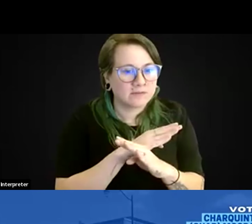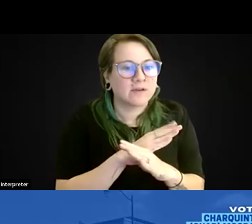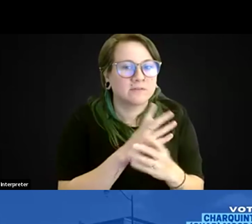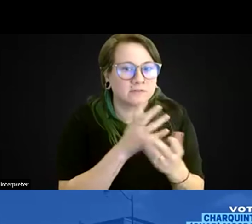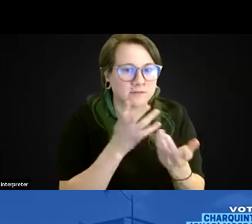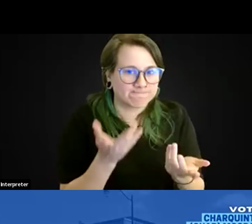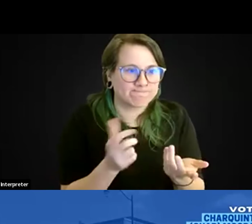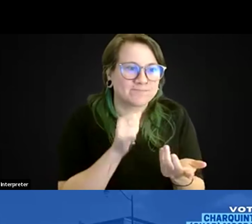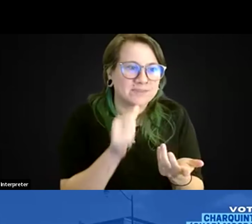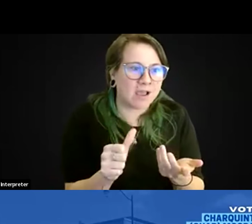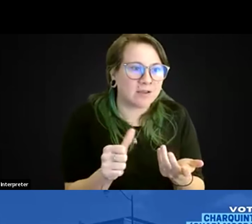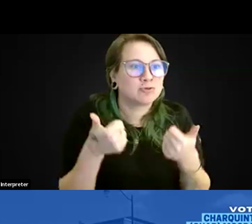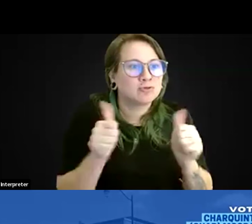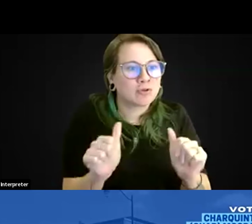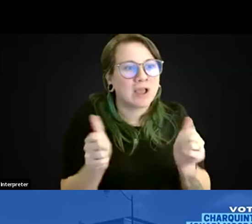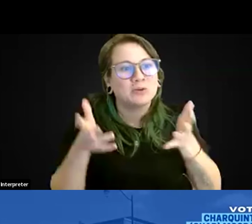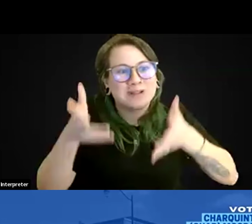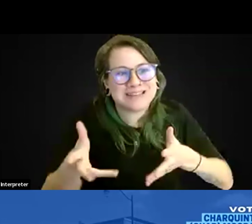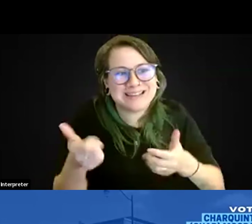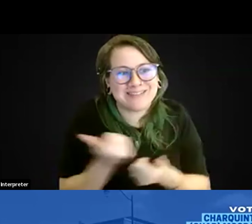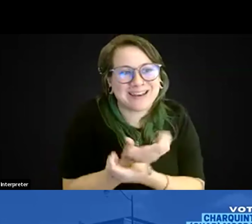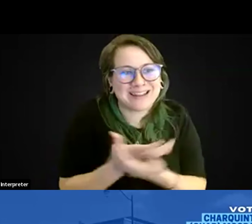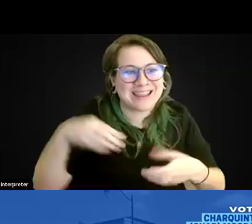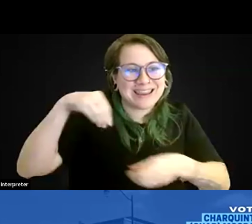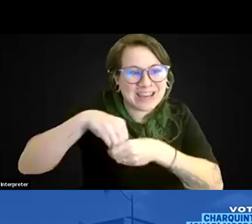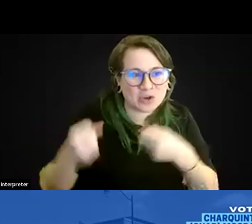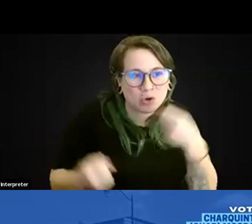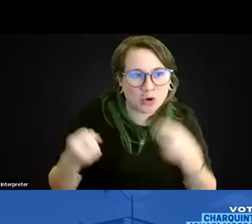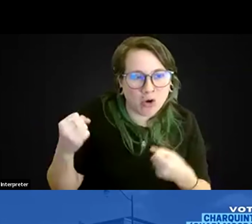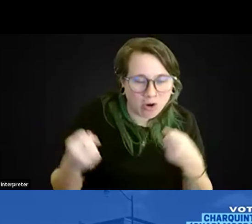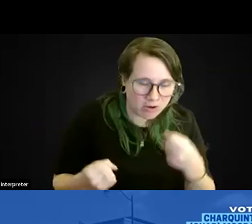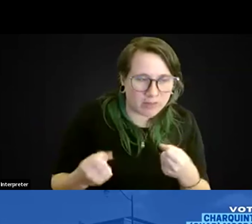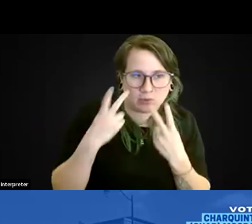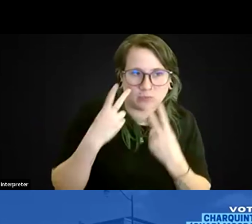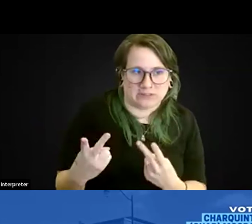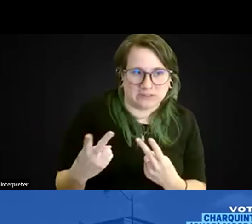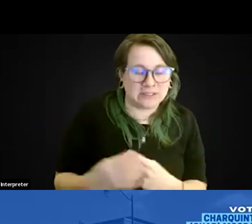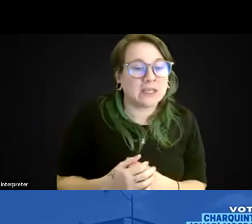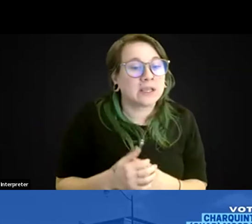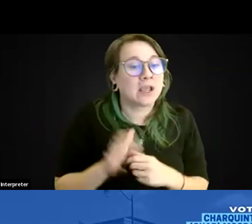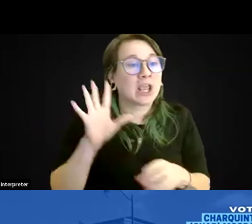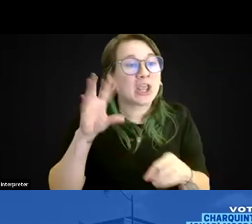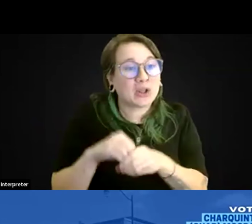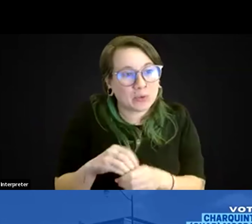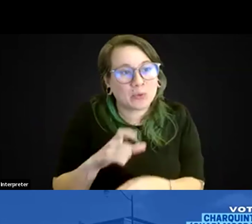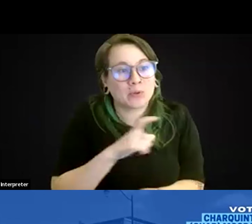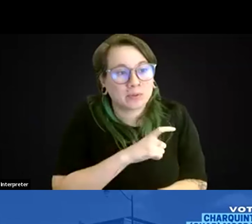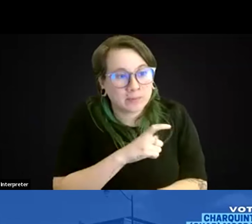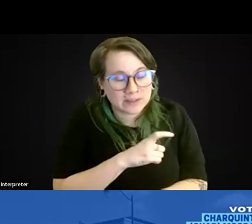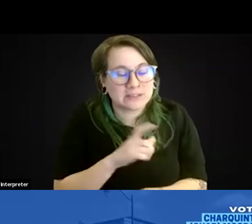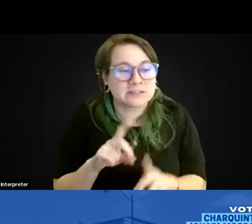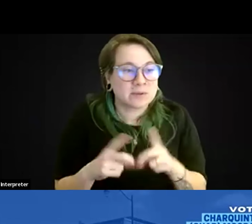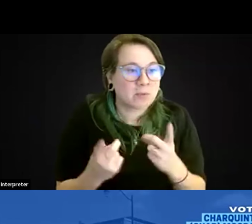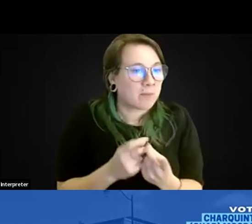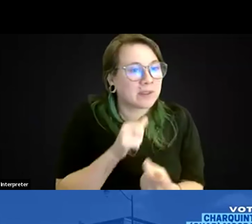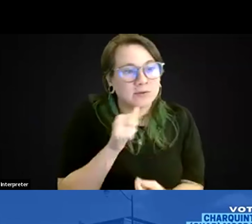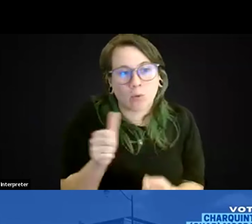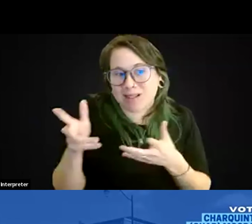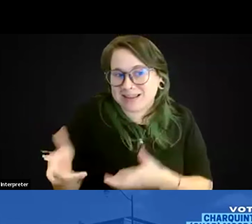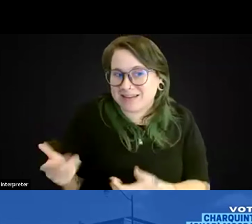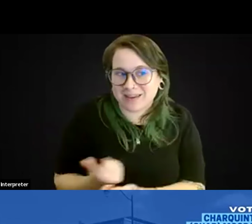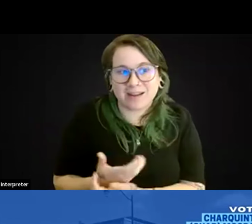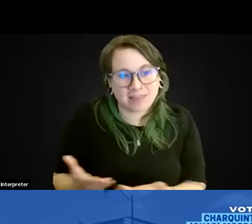that was not to try and leave anything in your car. I try and tell everybody to include the police department, to leave anything in your car. I know